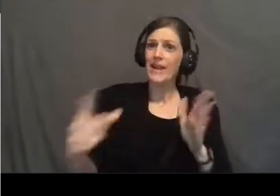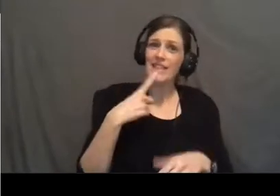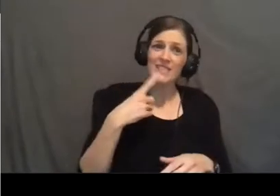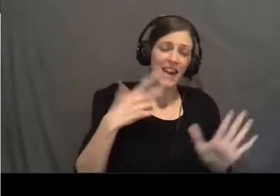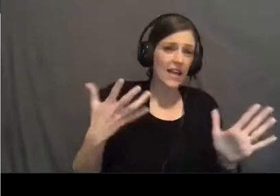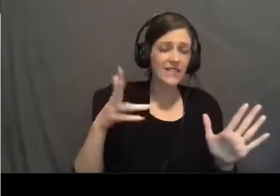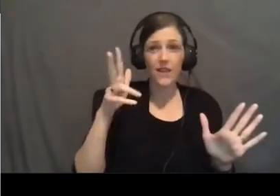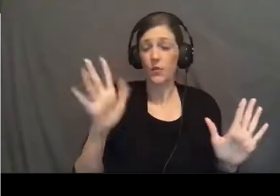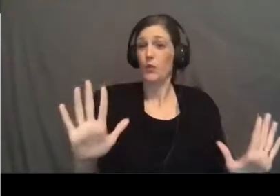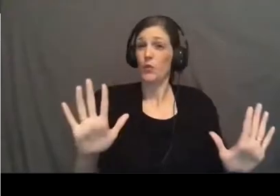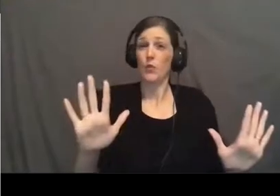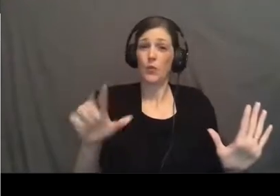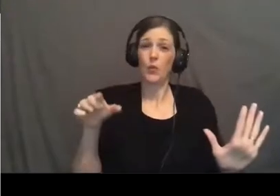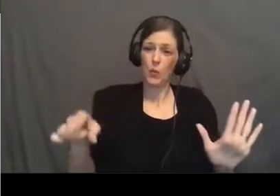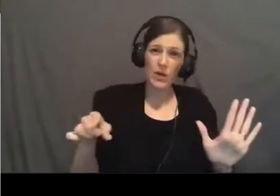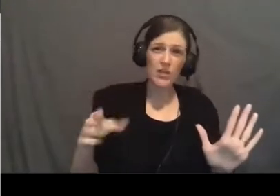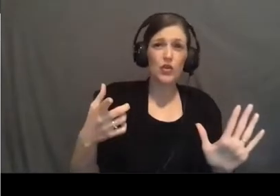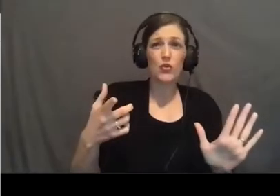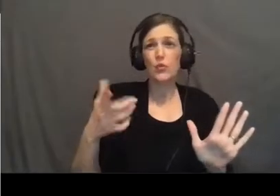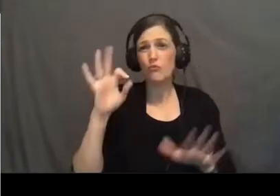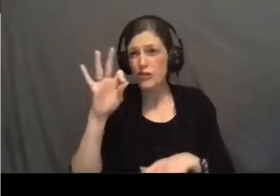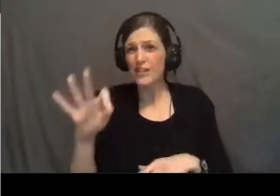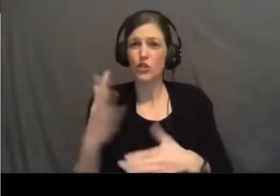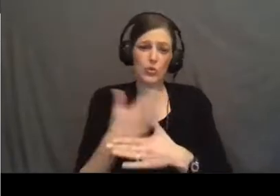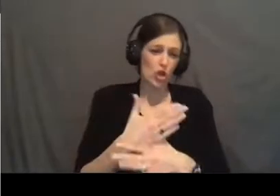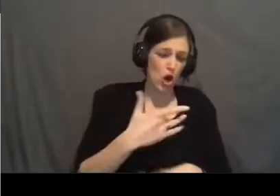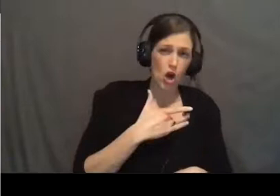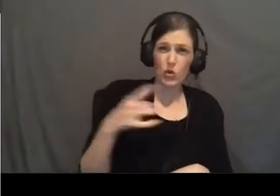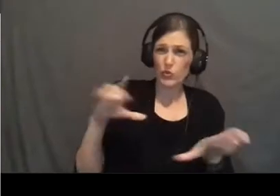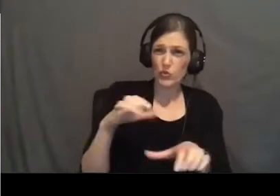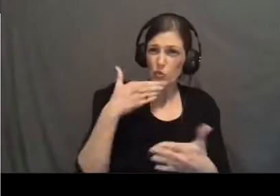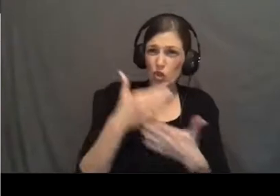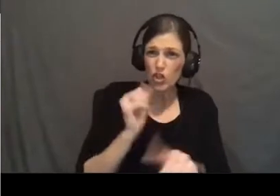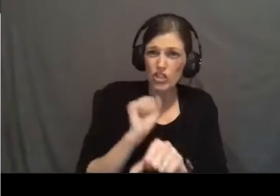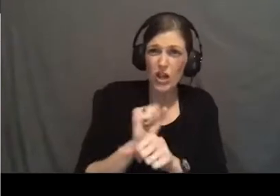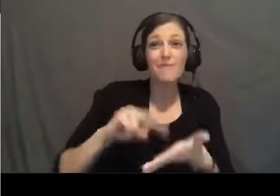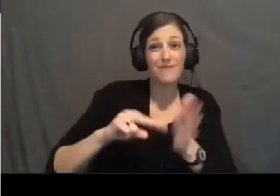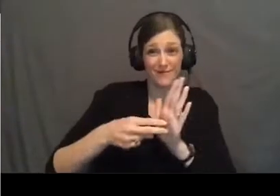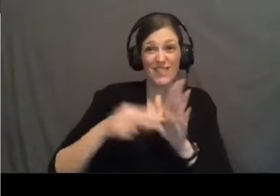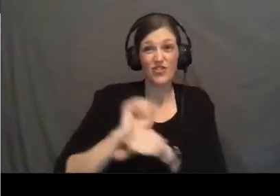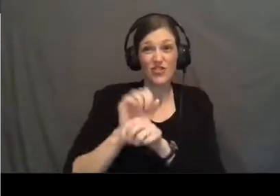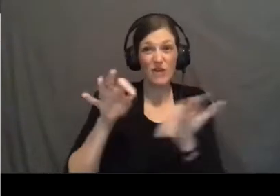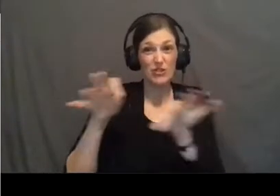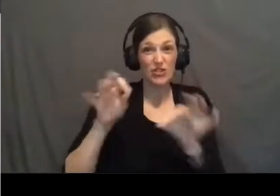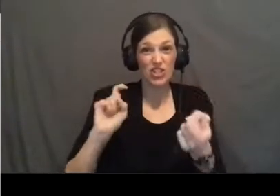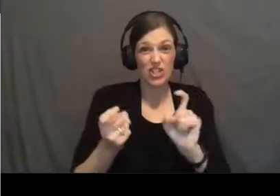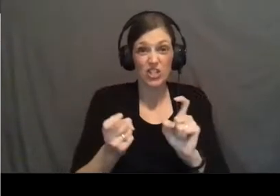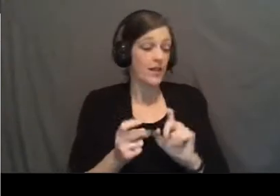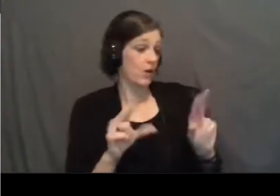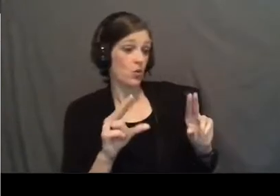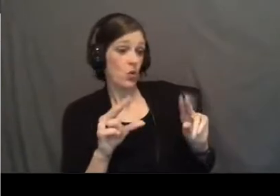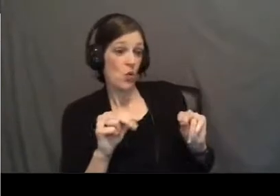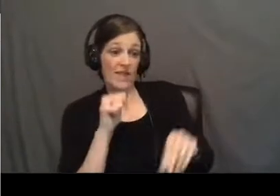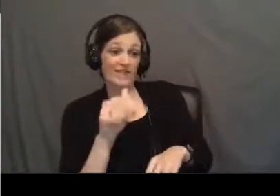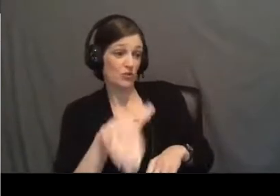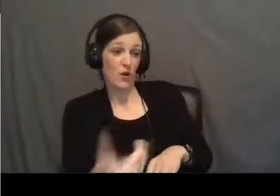I was like, listen, when you fill in and you preach and you get to share your heart and you do a good job, that just means your job description changes. And he was just like, no, that's not what you